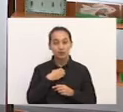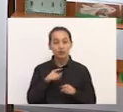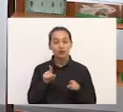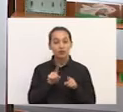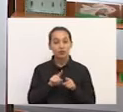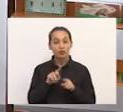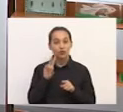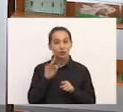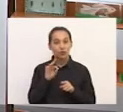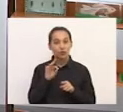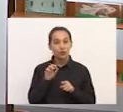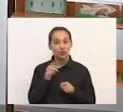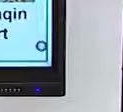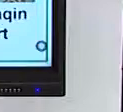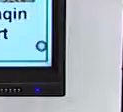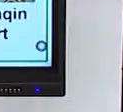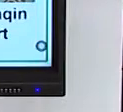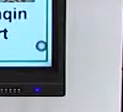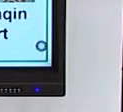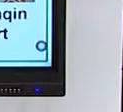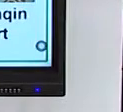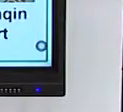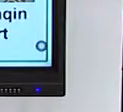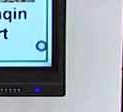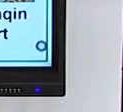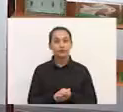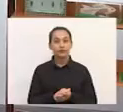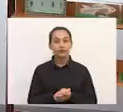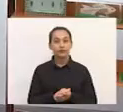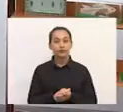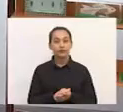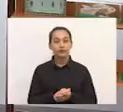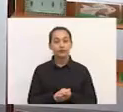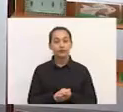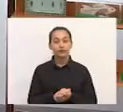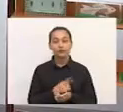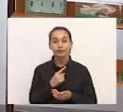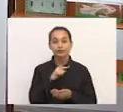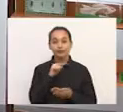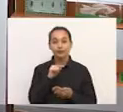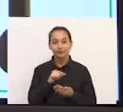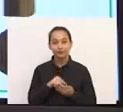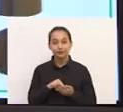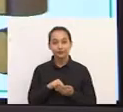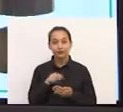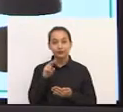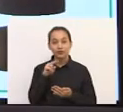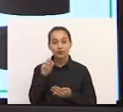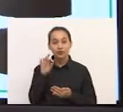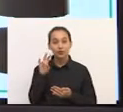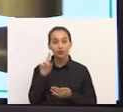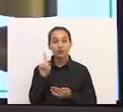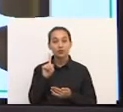lekin ayrim hodisalarda o'zgarishlar kuzatilib turar ekan. Xo'sh, bir savol tug'iladi. Doston o'zi